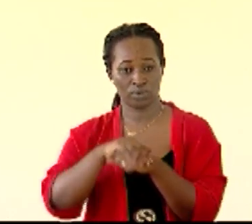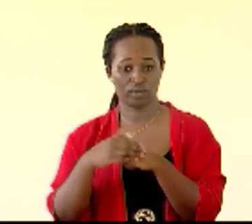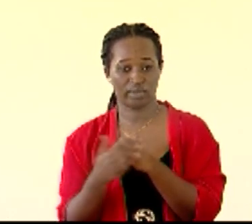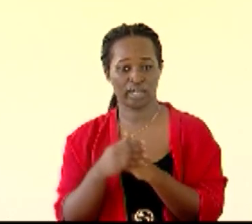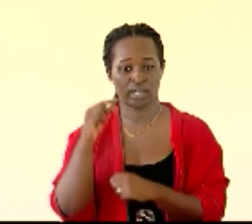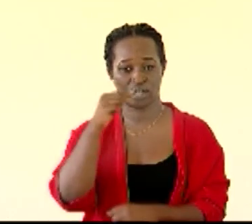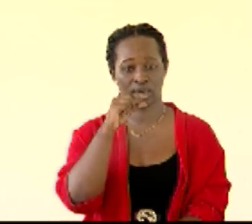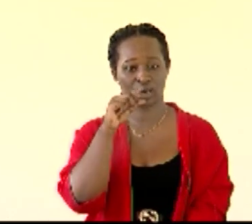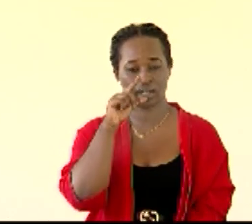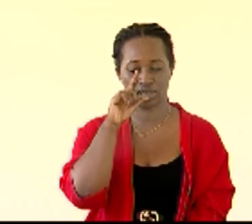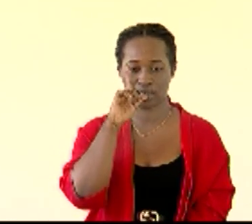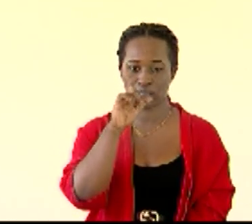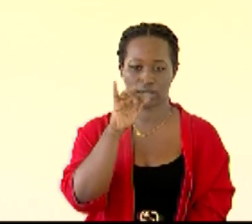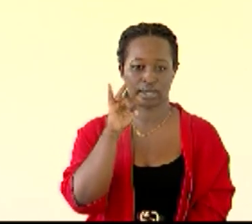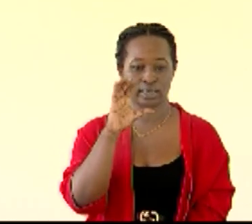glycerate 3-phosphate,